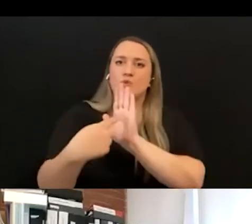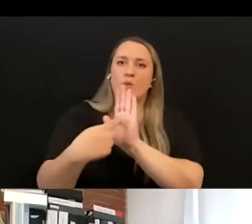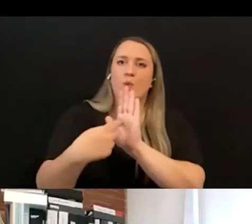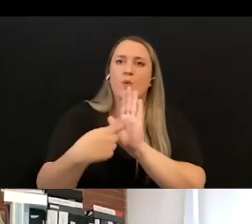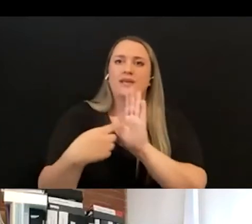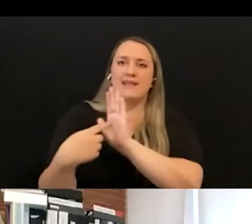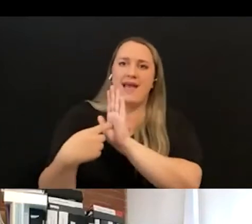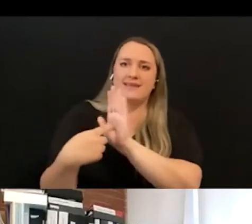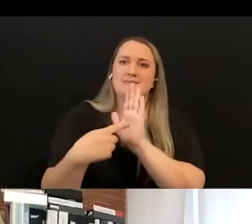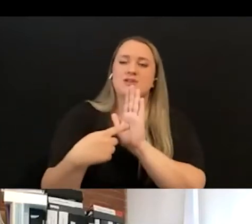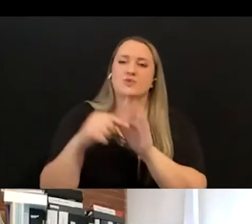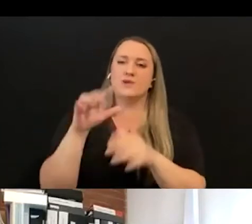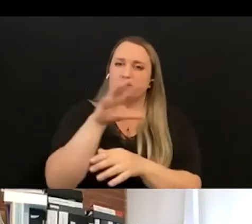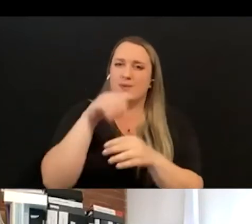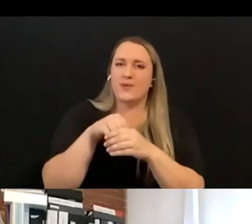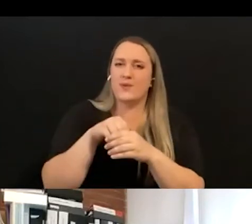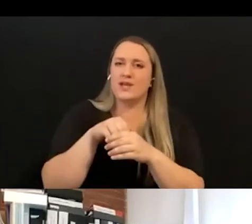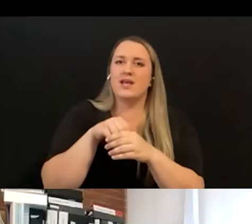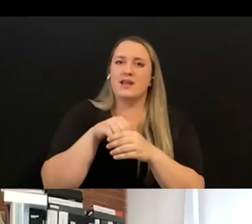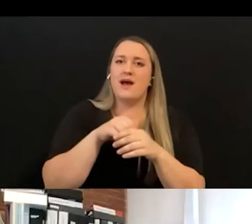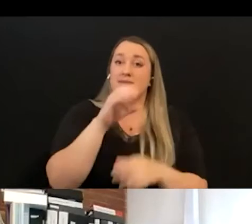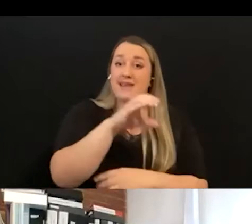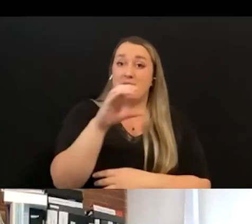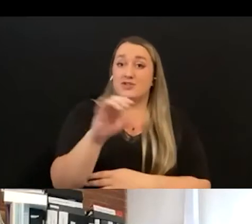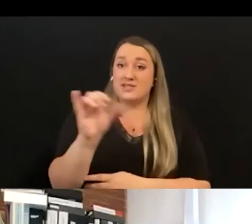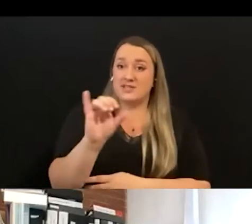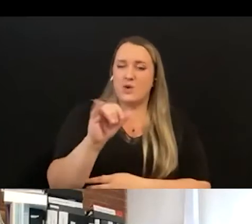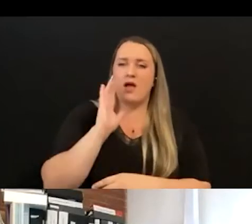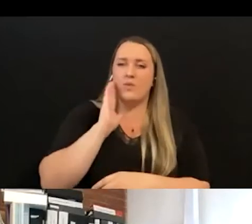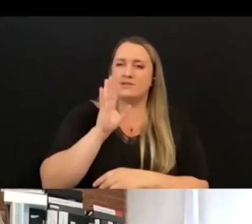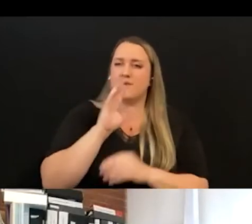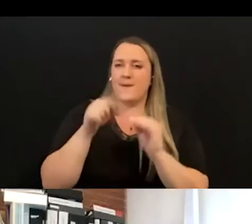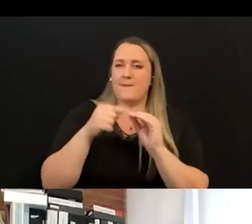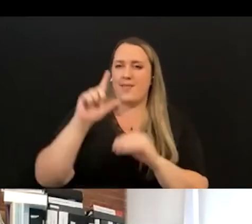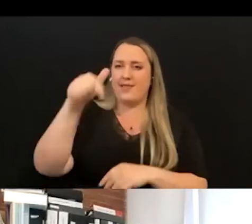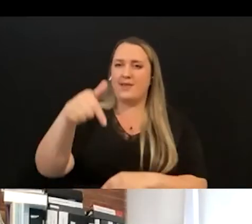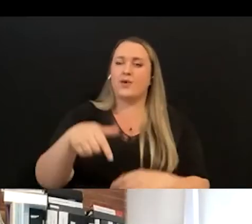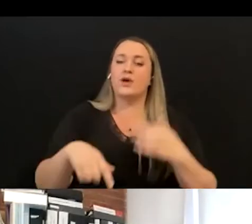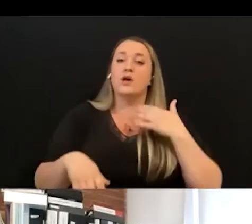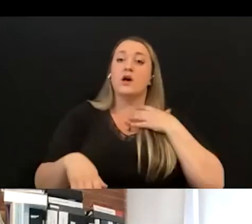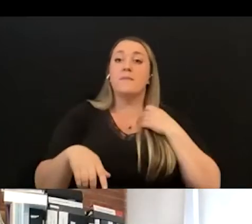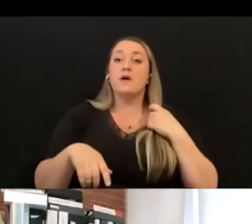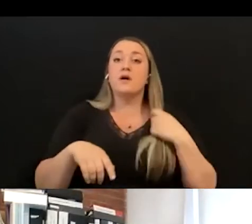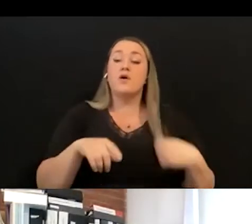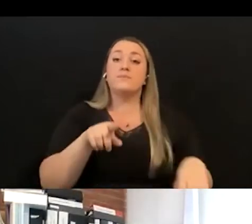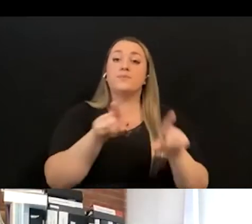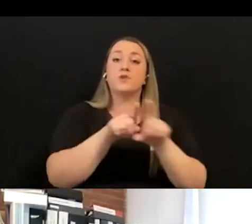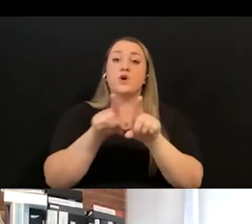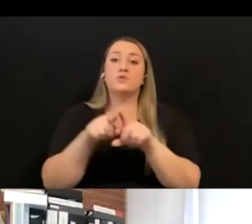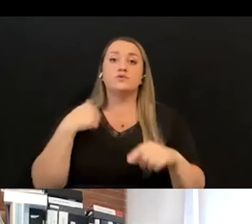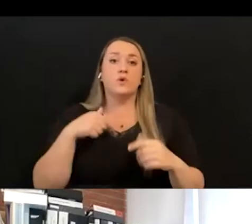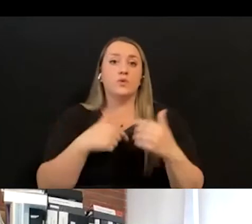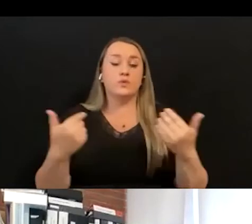with that, which included like perfected captions, which we'll touch on at a later point. But also we had,